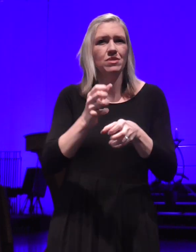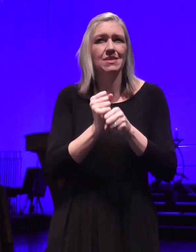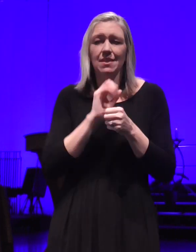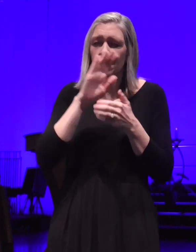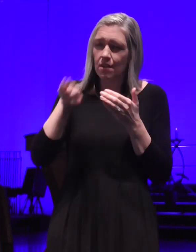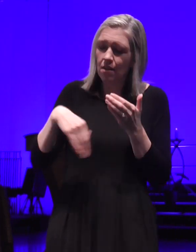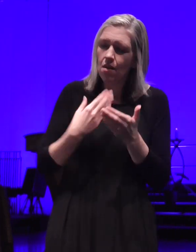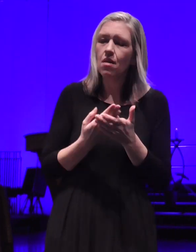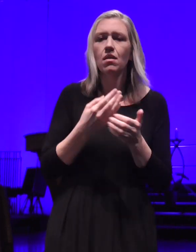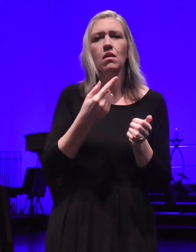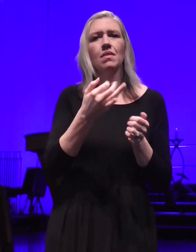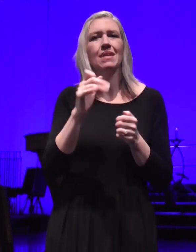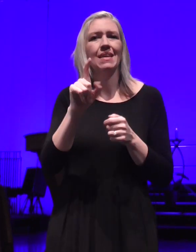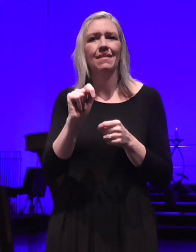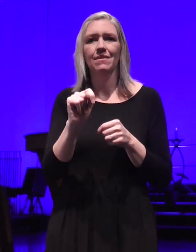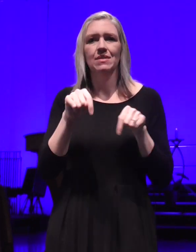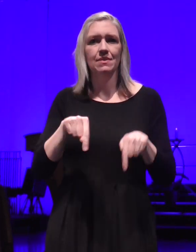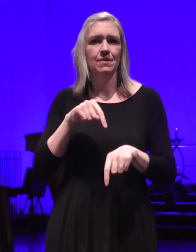season.